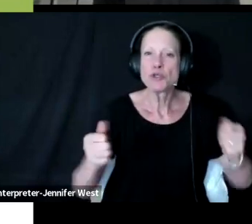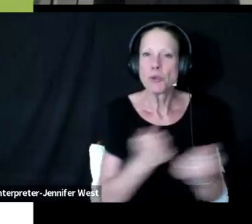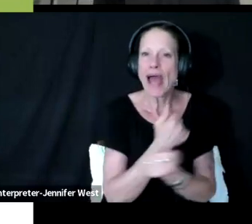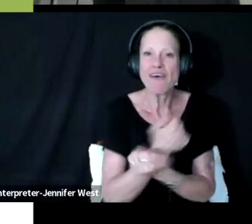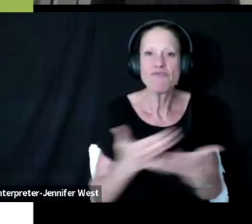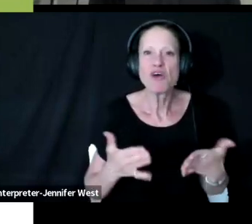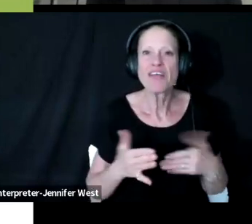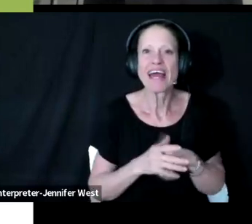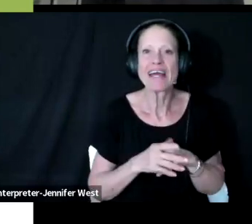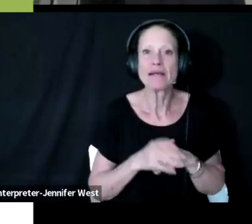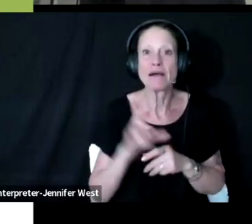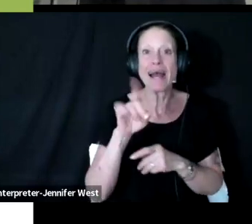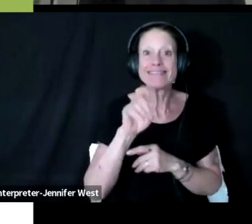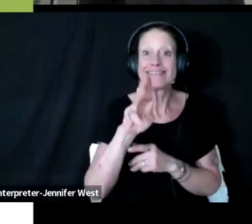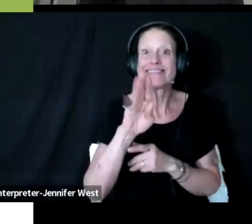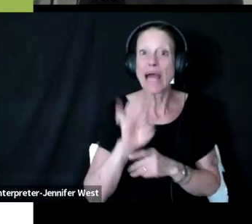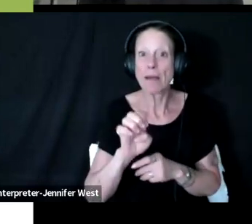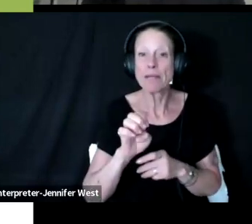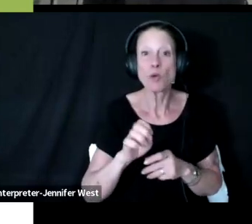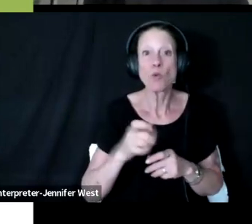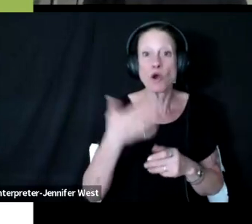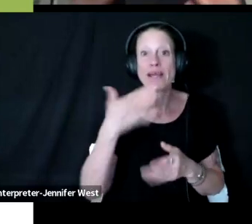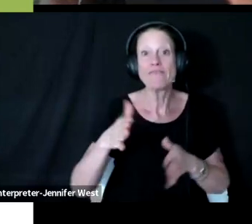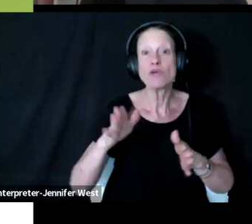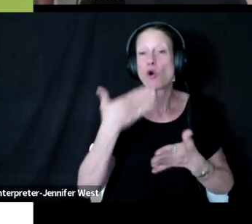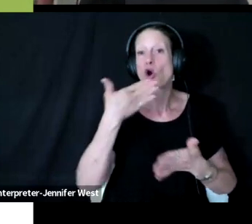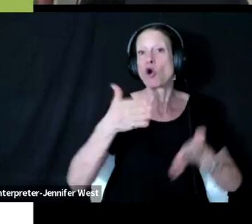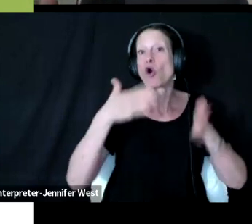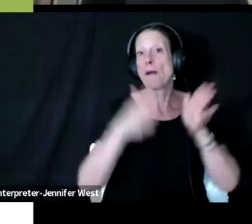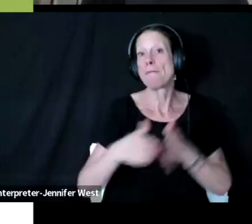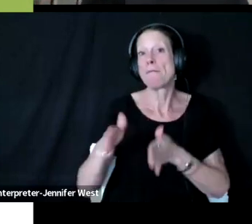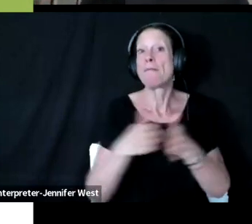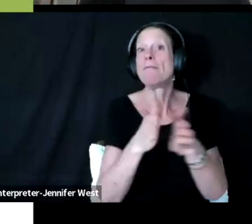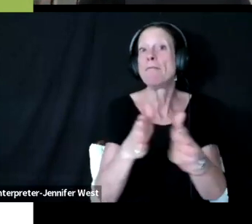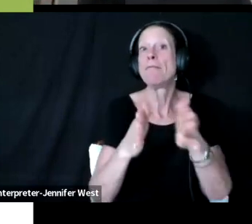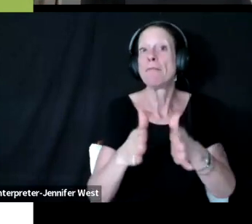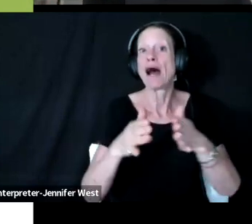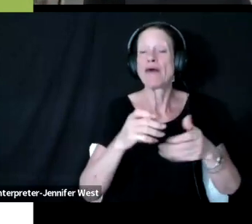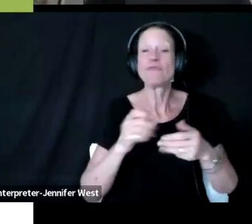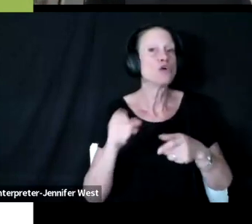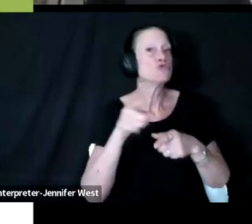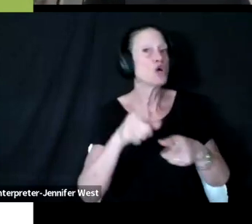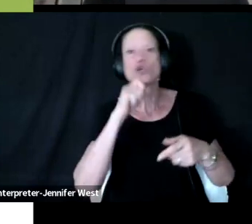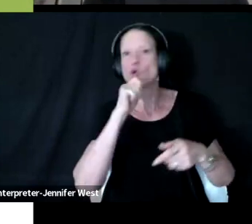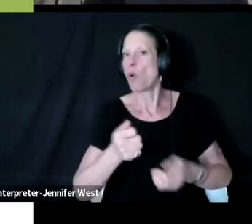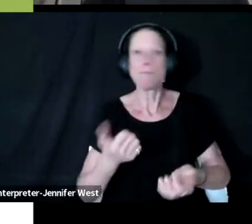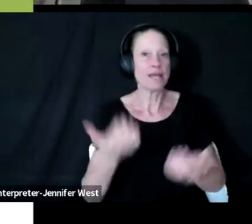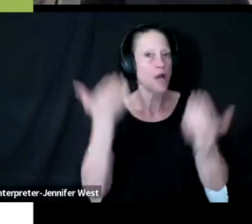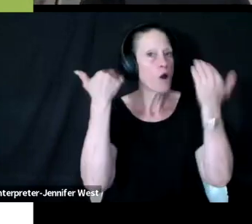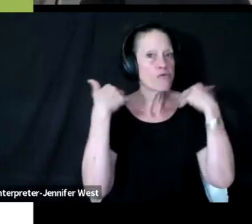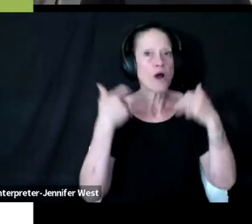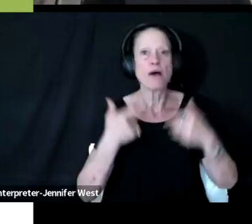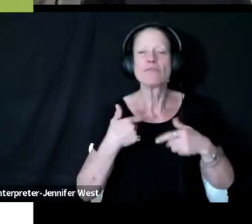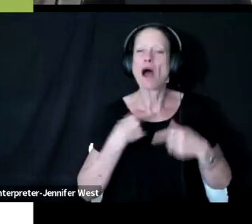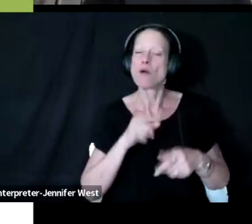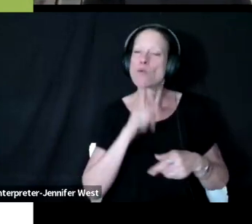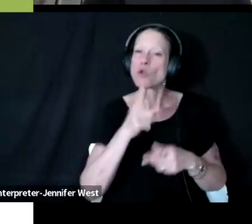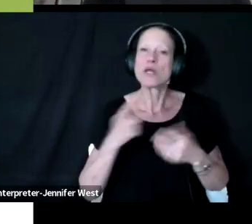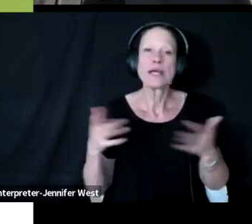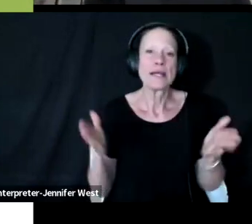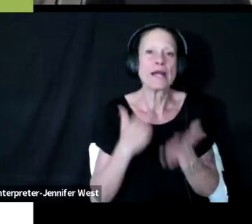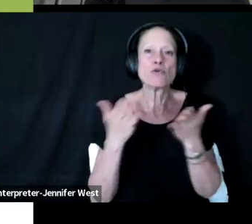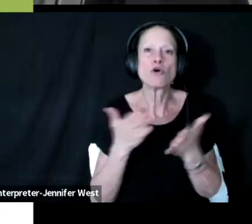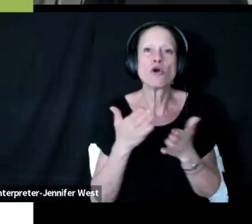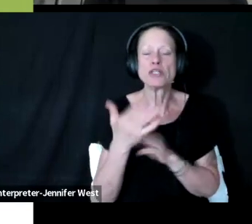And, Debbie will give you a really good path to kind of get it done without it being overwhelming for you at all. So I really highly encourage it for